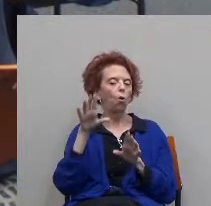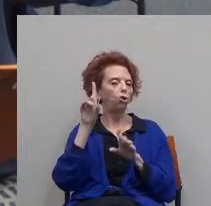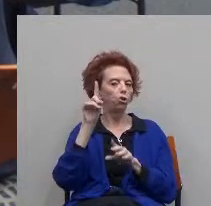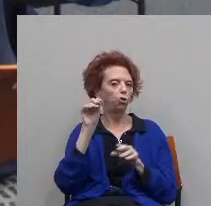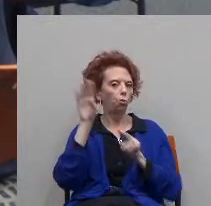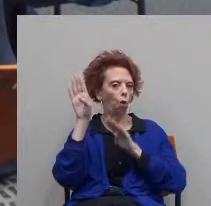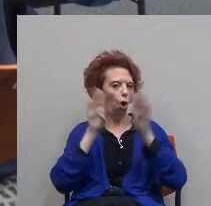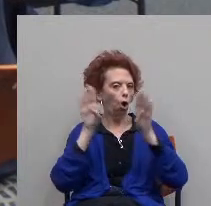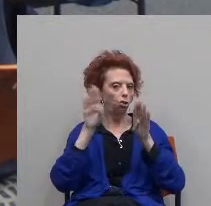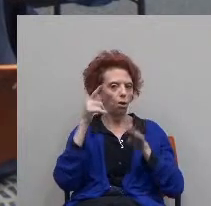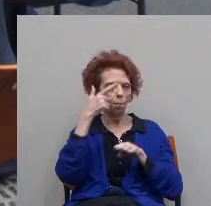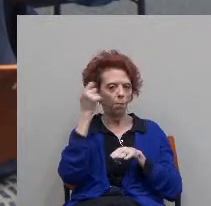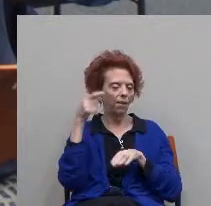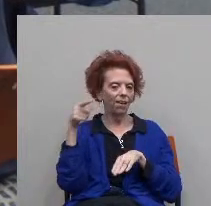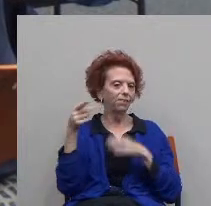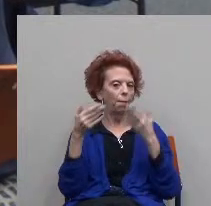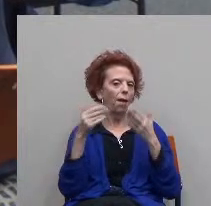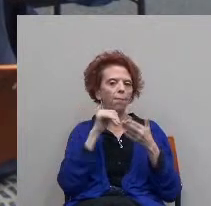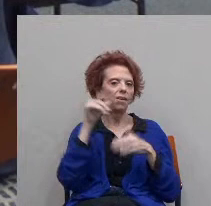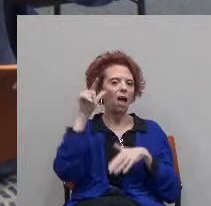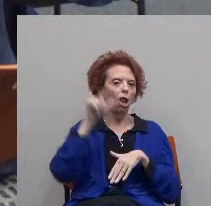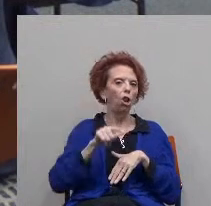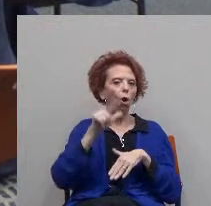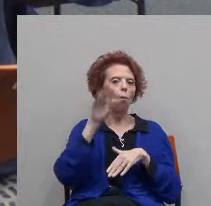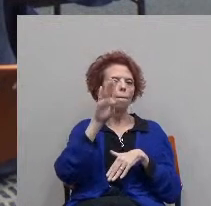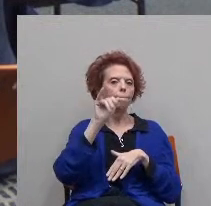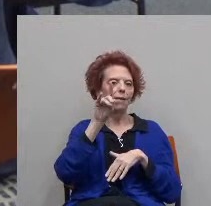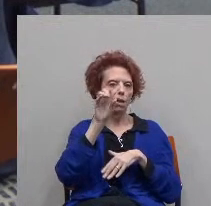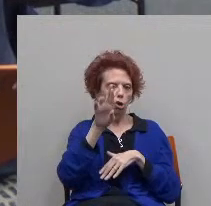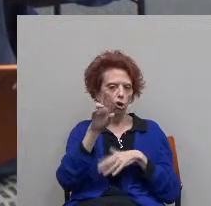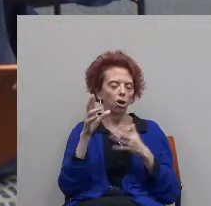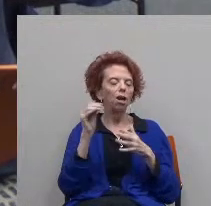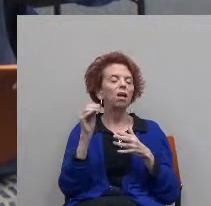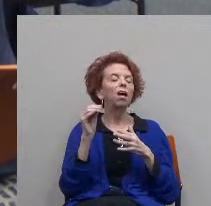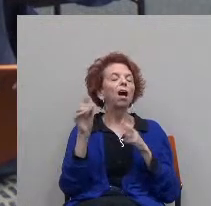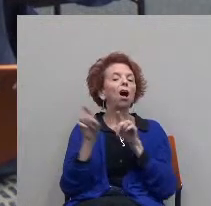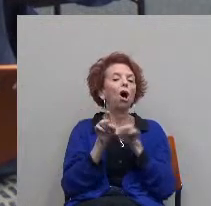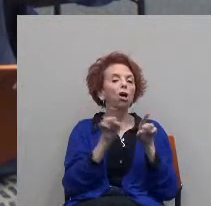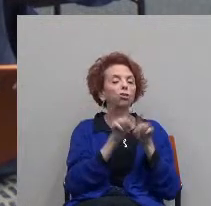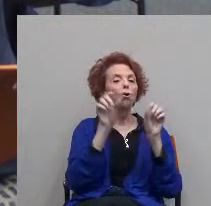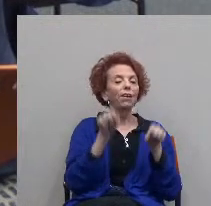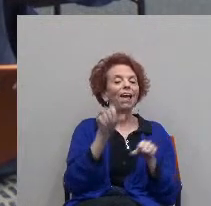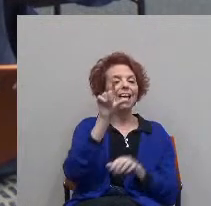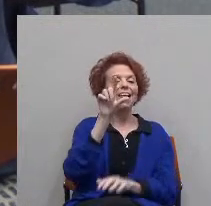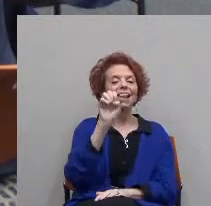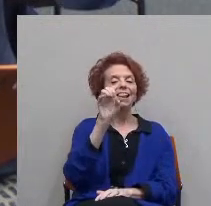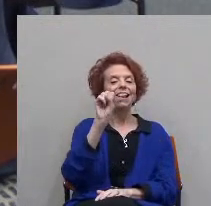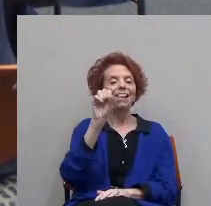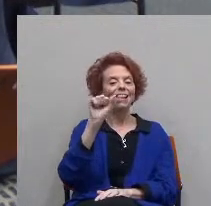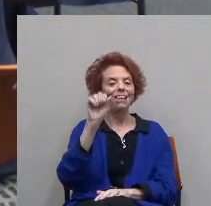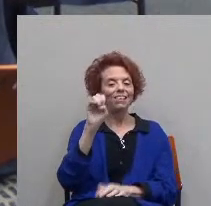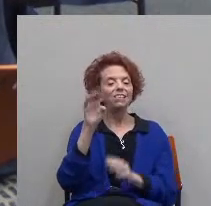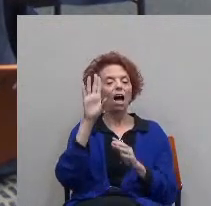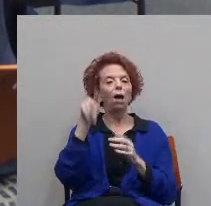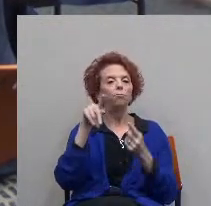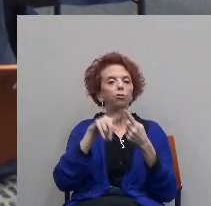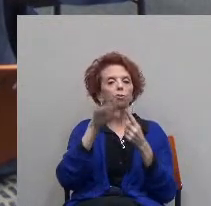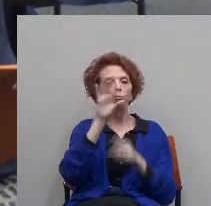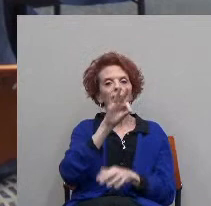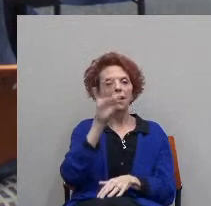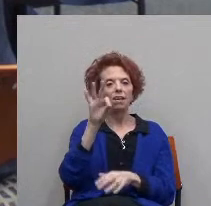route because then they might not be the lowest bidder and they might not get the land. You can also do it through lease for up to 99